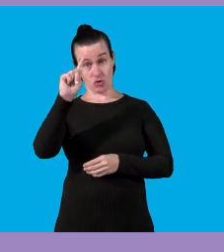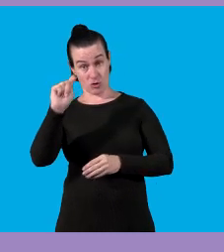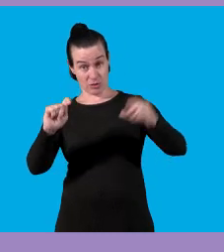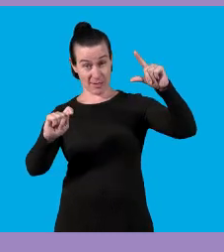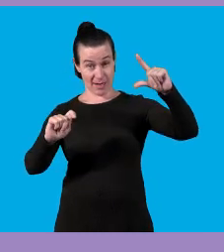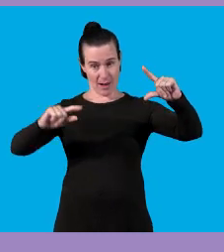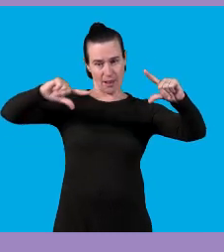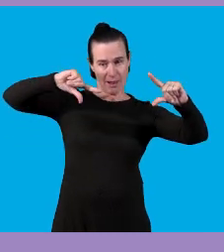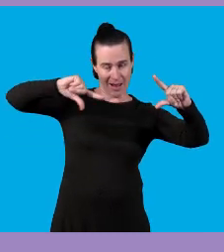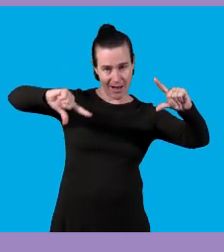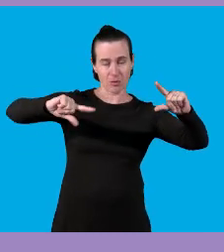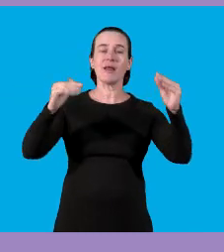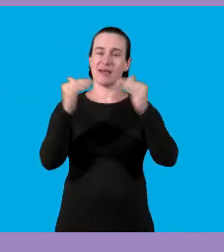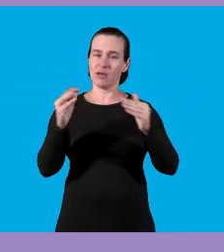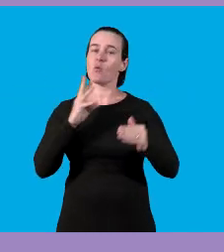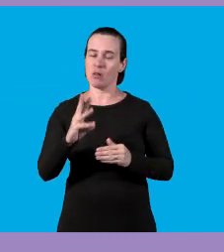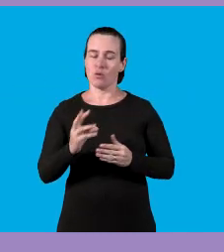are equal.